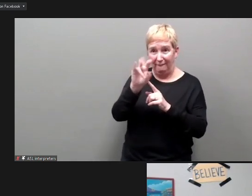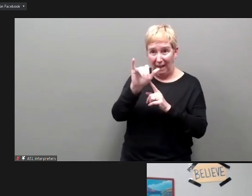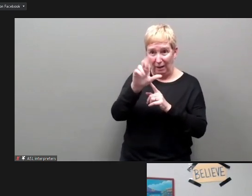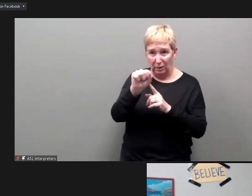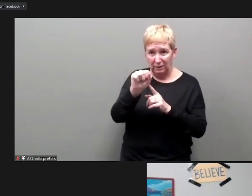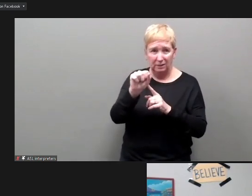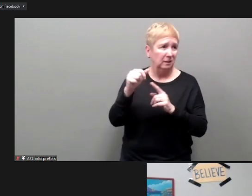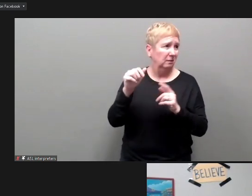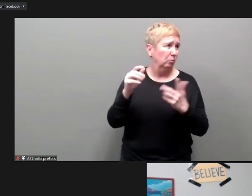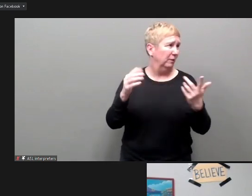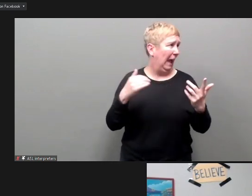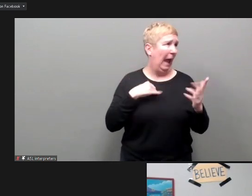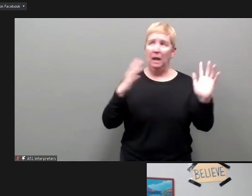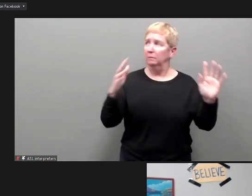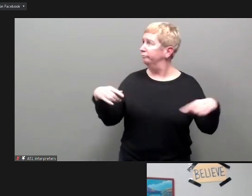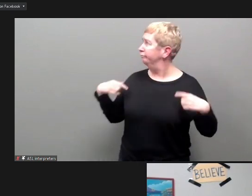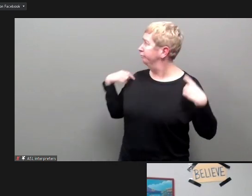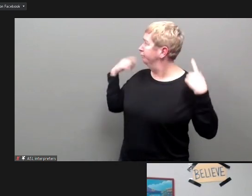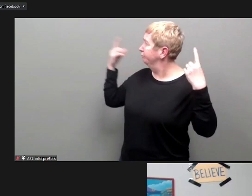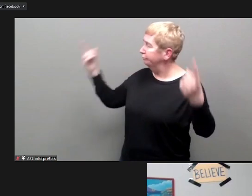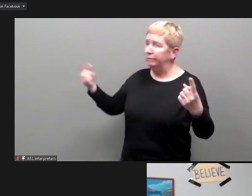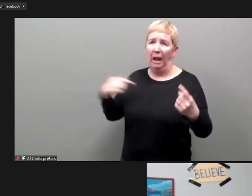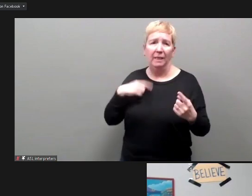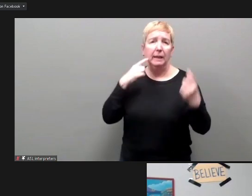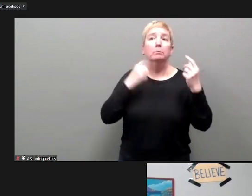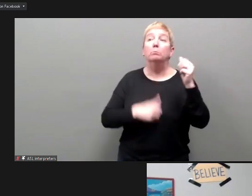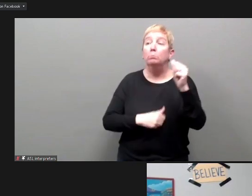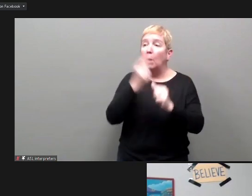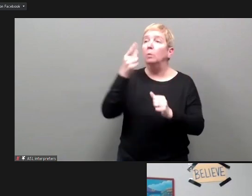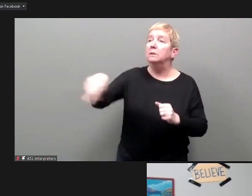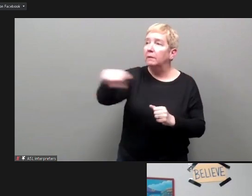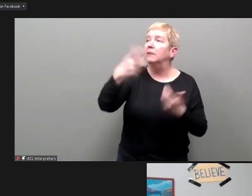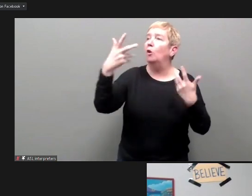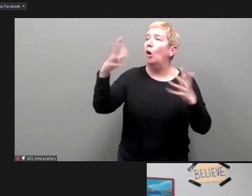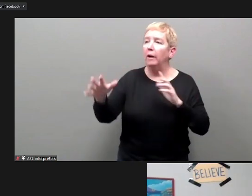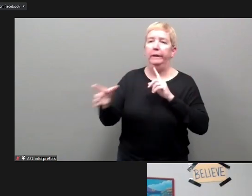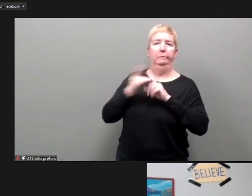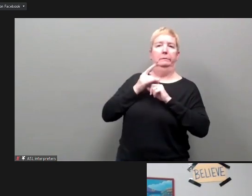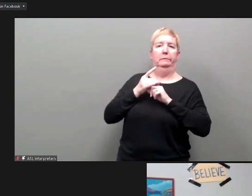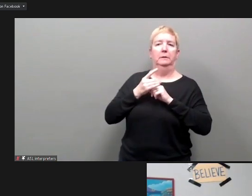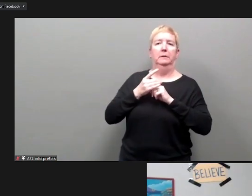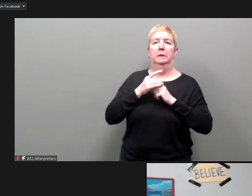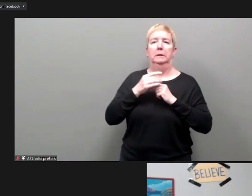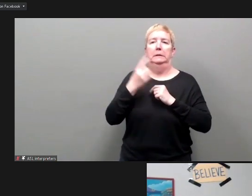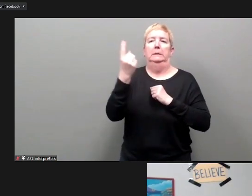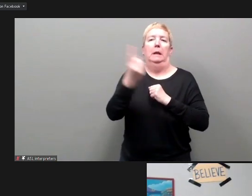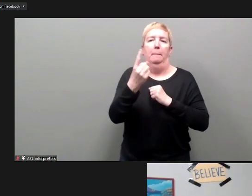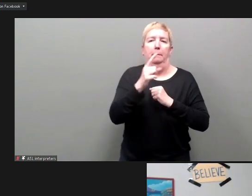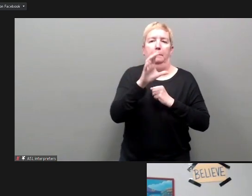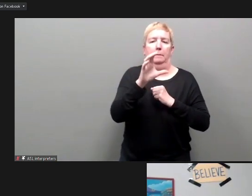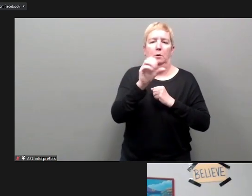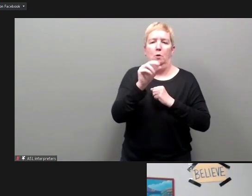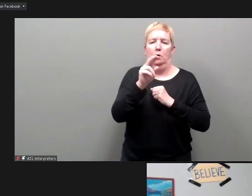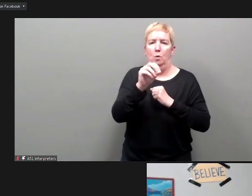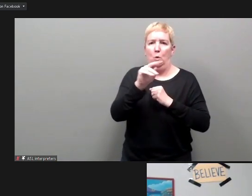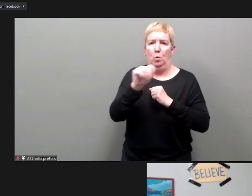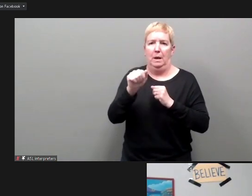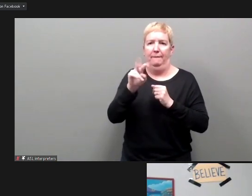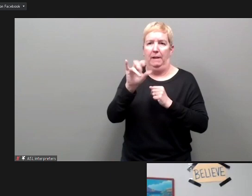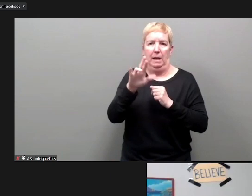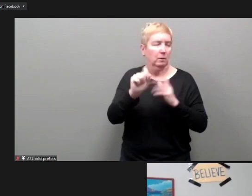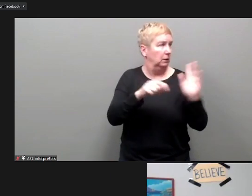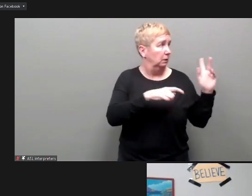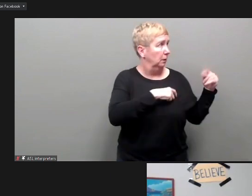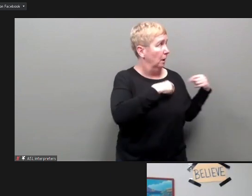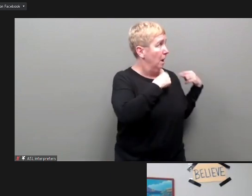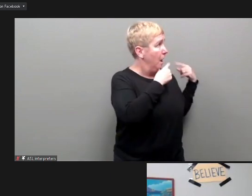I think the frustration comes in with seeing it all as just one big lump of COVID and not these different variants that are coming through. Not